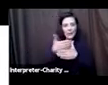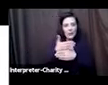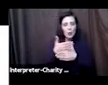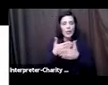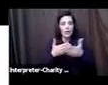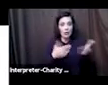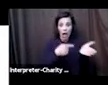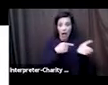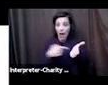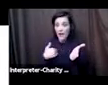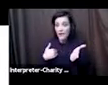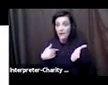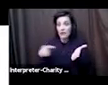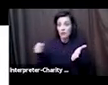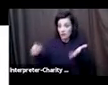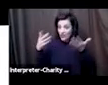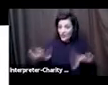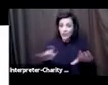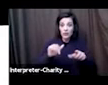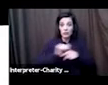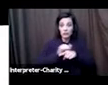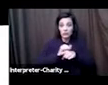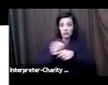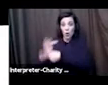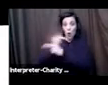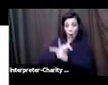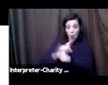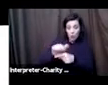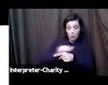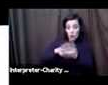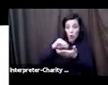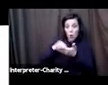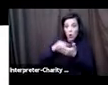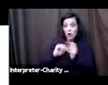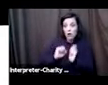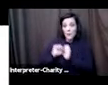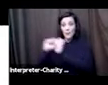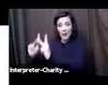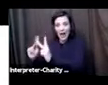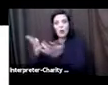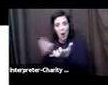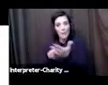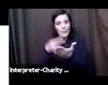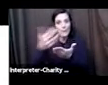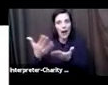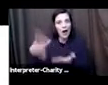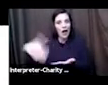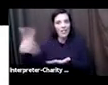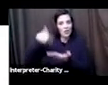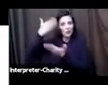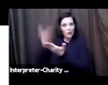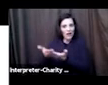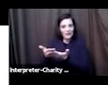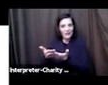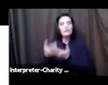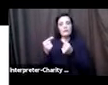where a kiddo's completed the trial, had to return that trial device, but then they're still waiting for their permanent device to arrive. So we can